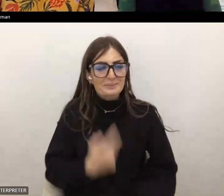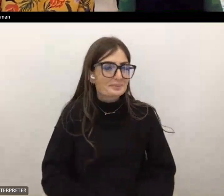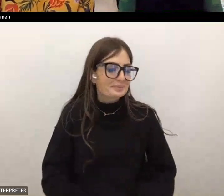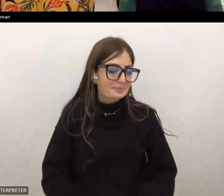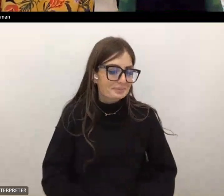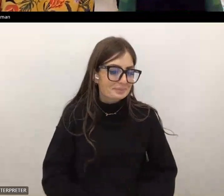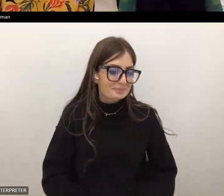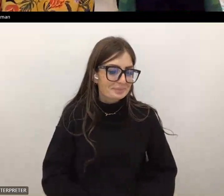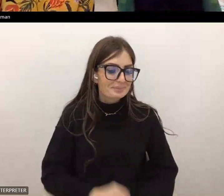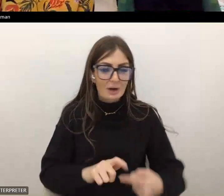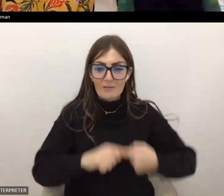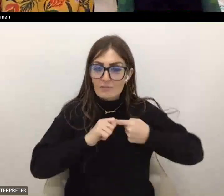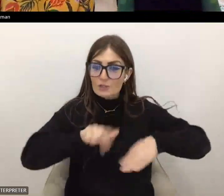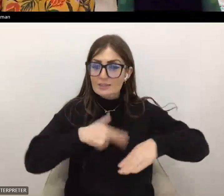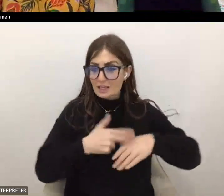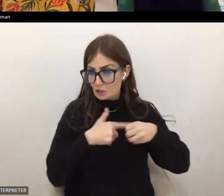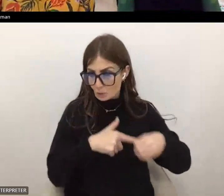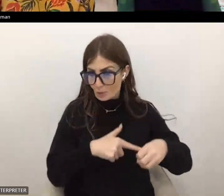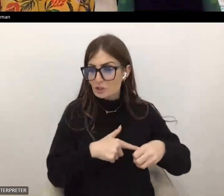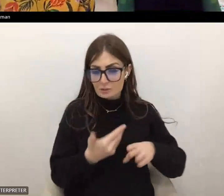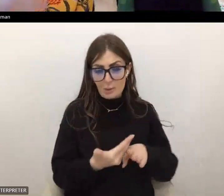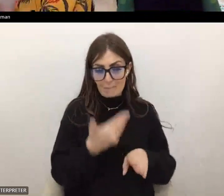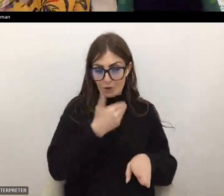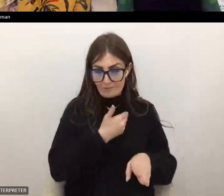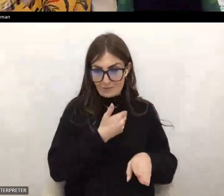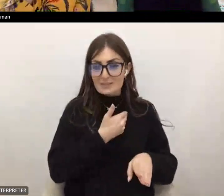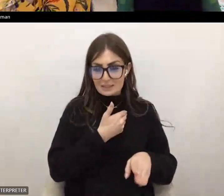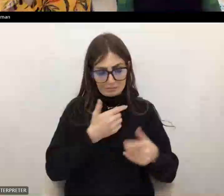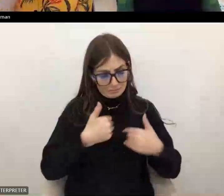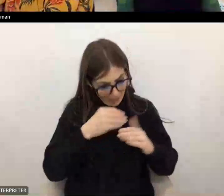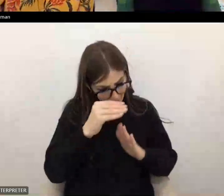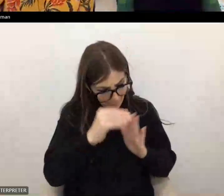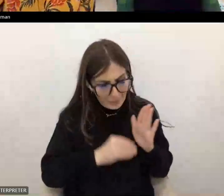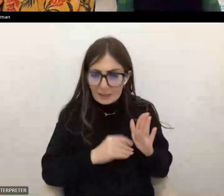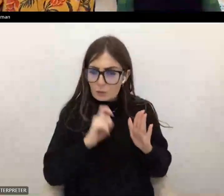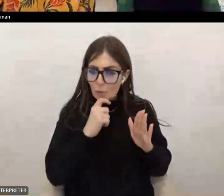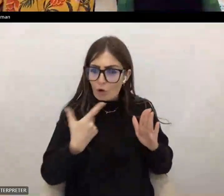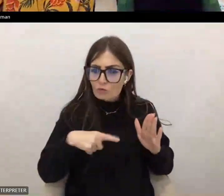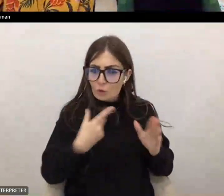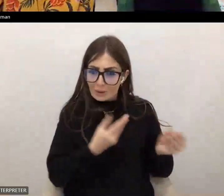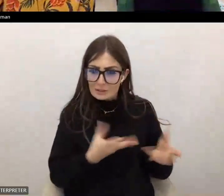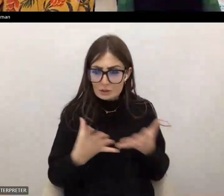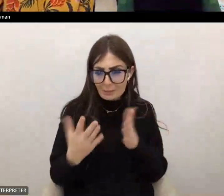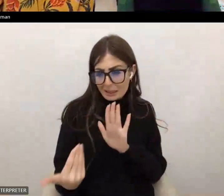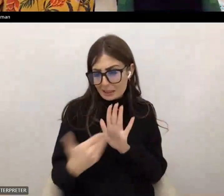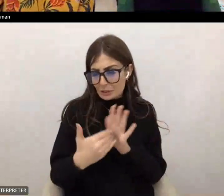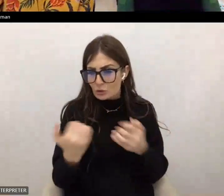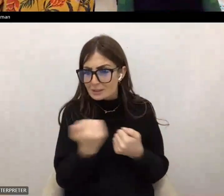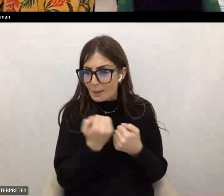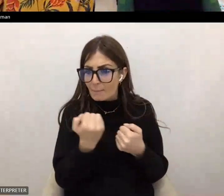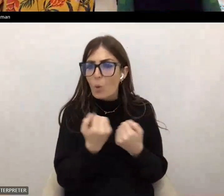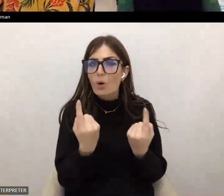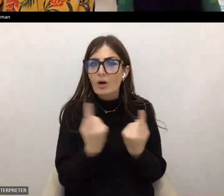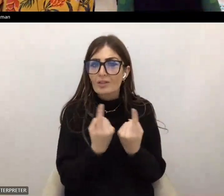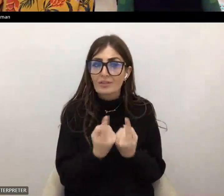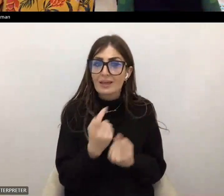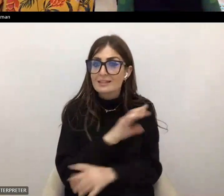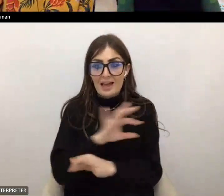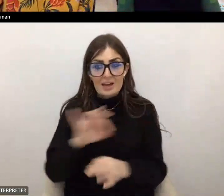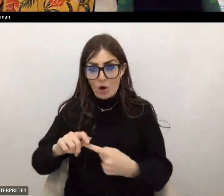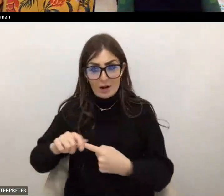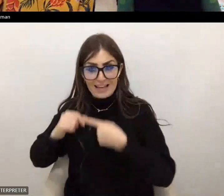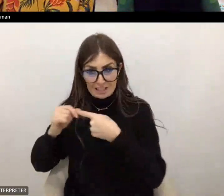First Nations question. Previously, First Nations applicants were required to submit additional support material that non-Indigenous applicants were